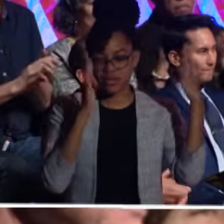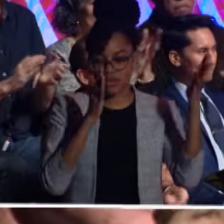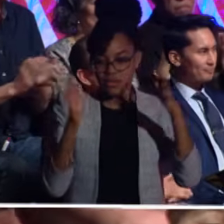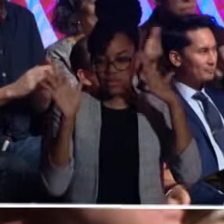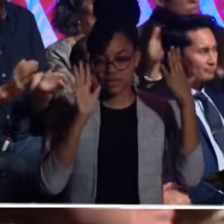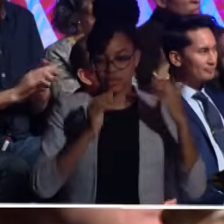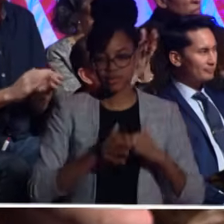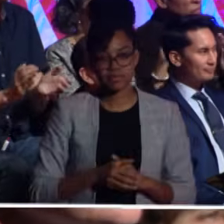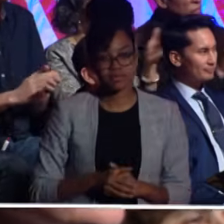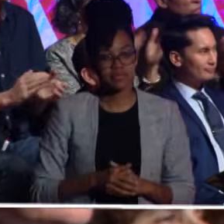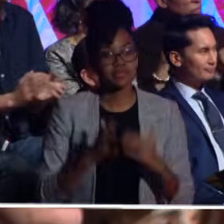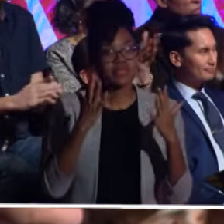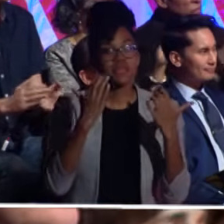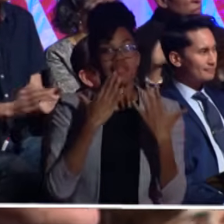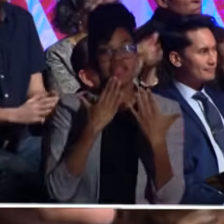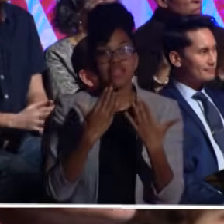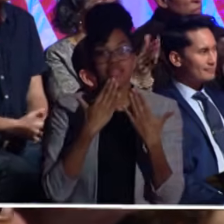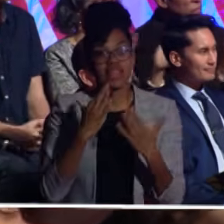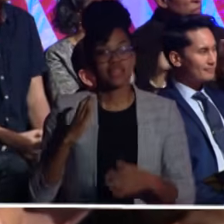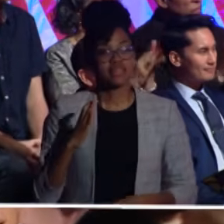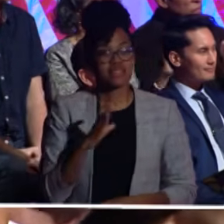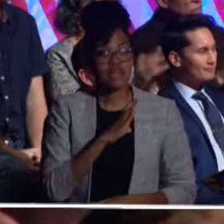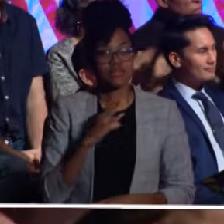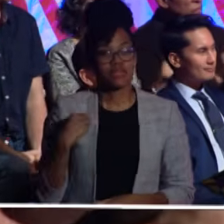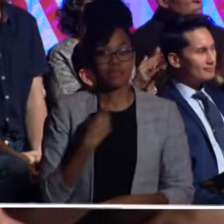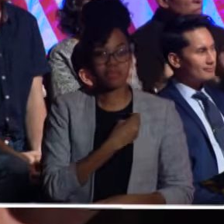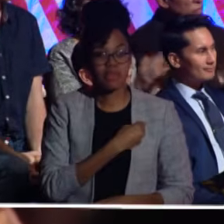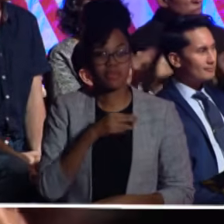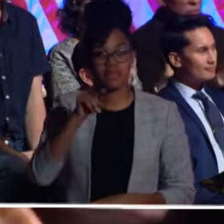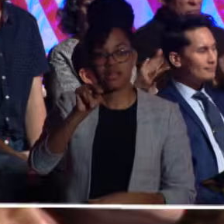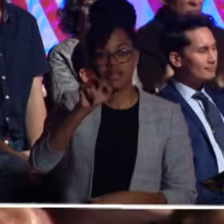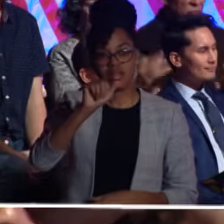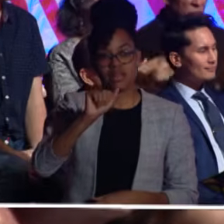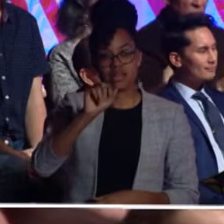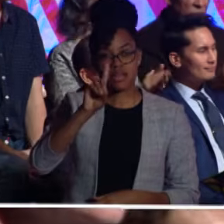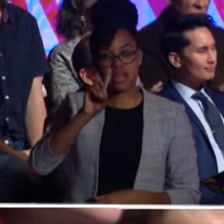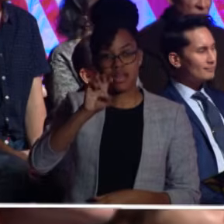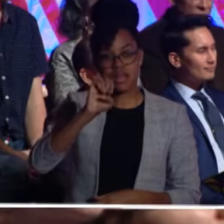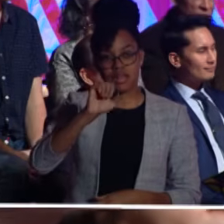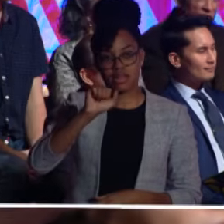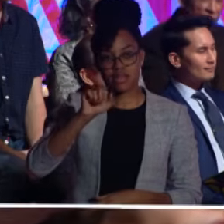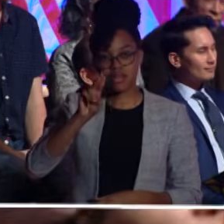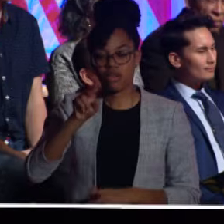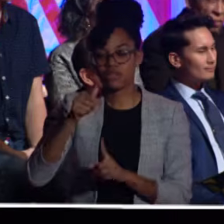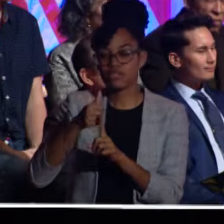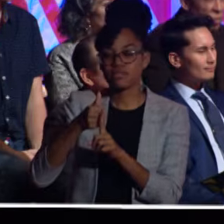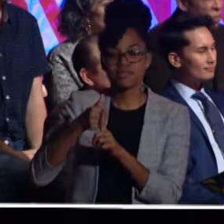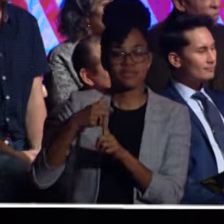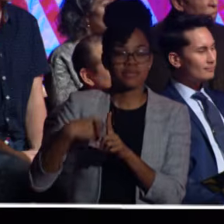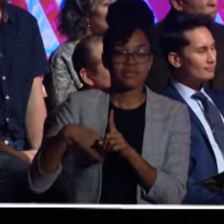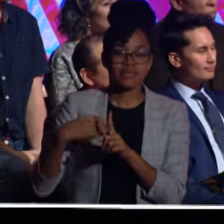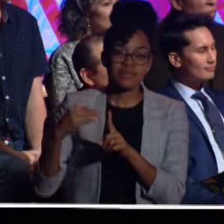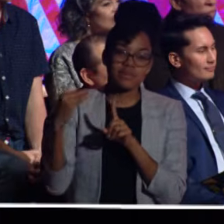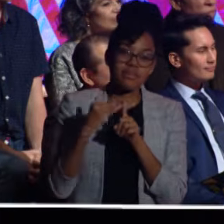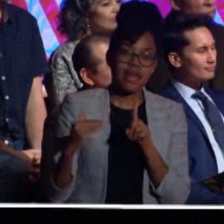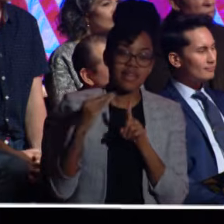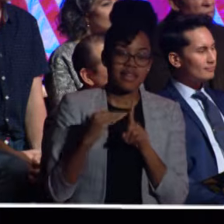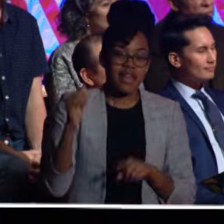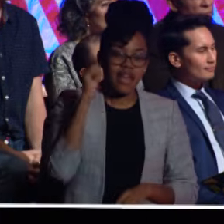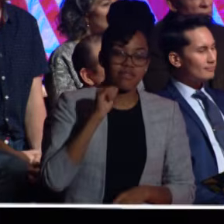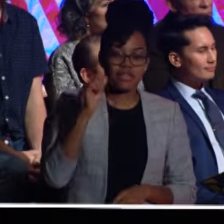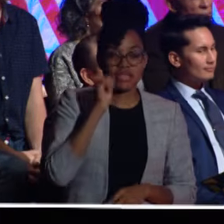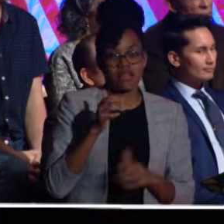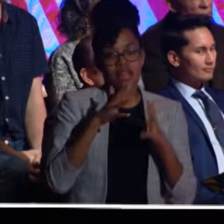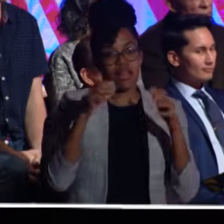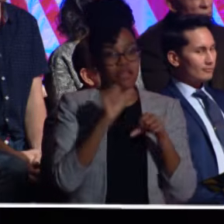But I want to thank Councilmember Nadeau, and she reminds us daily that we have more to do. And with a